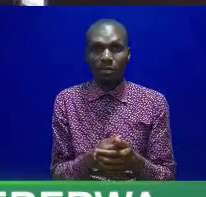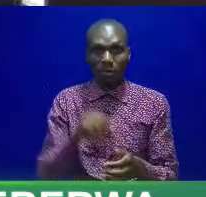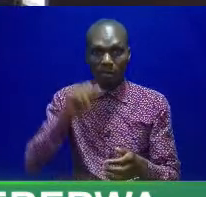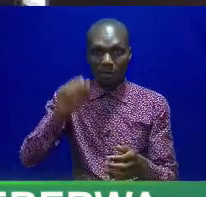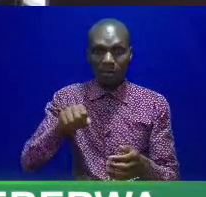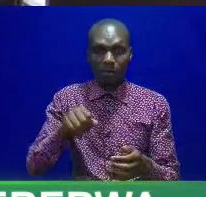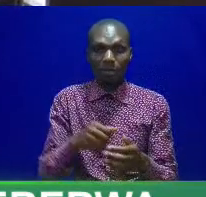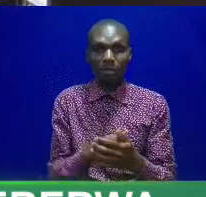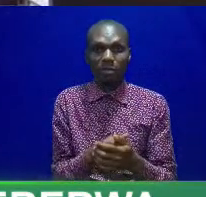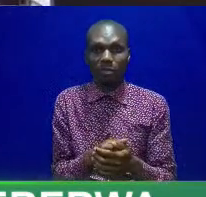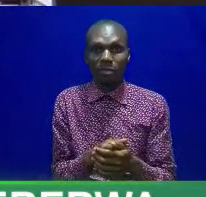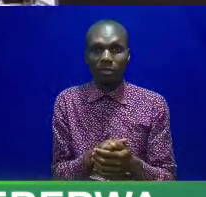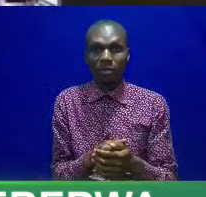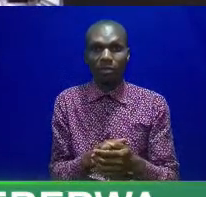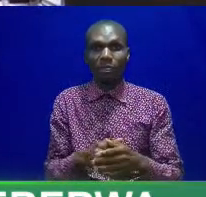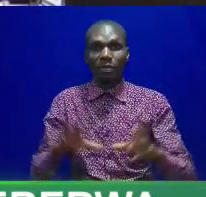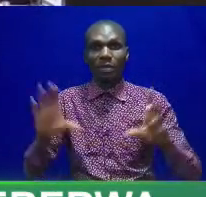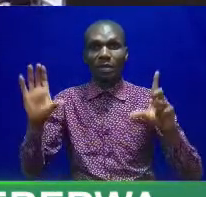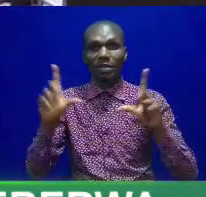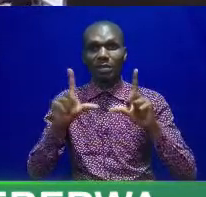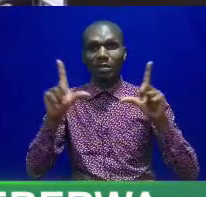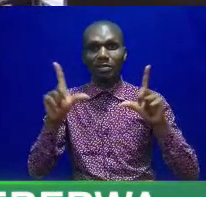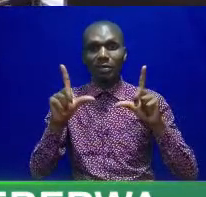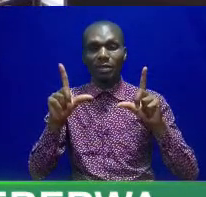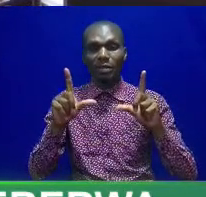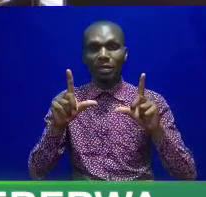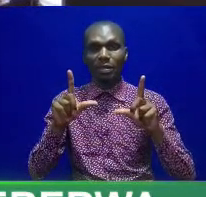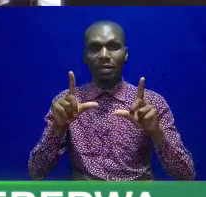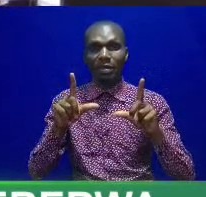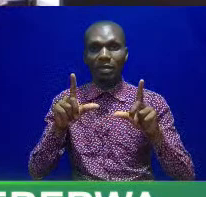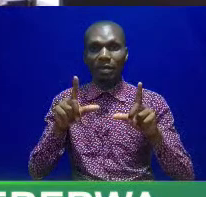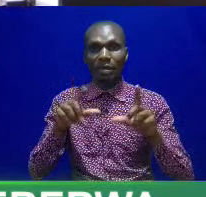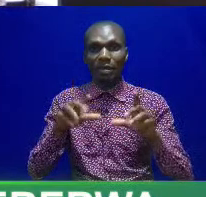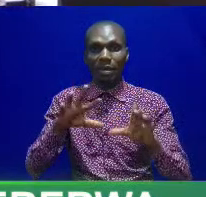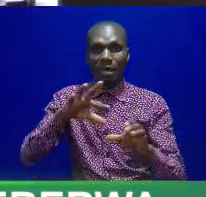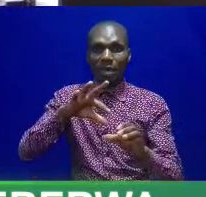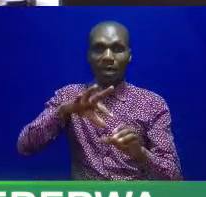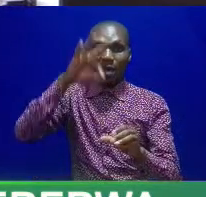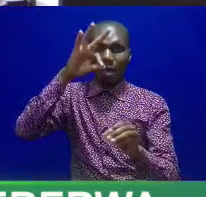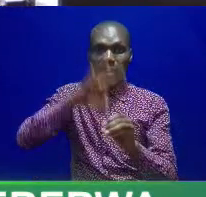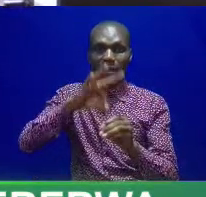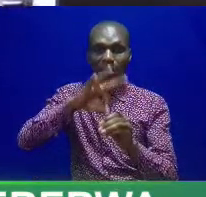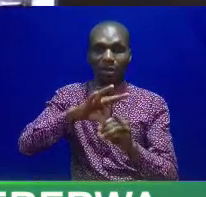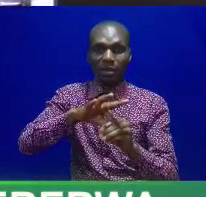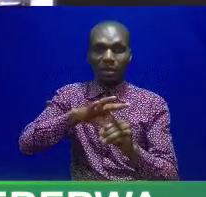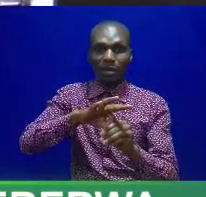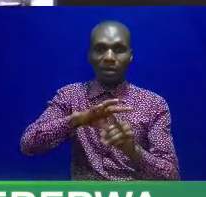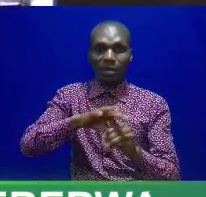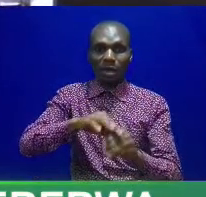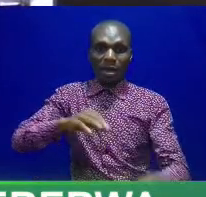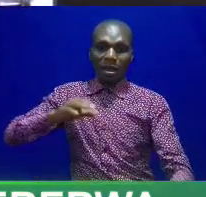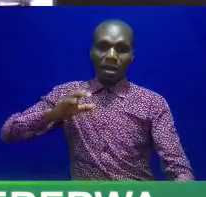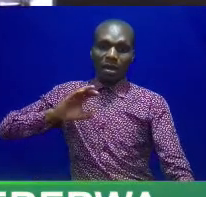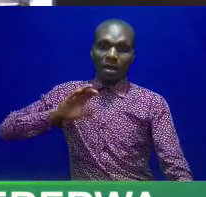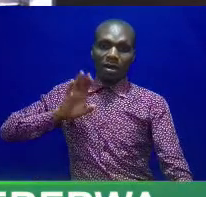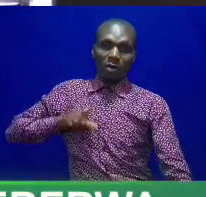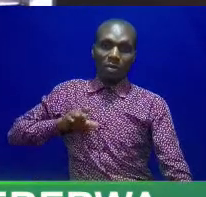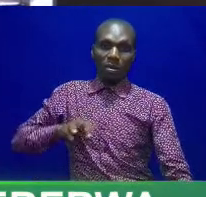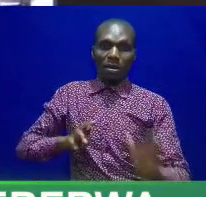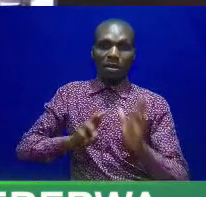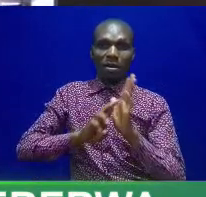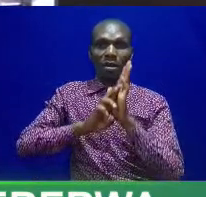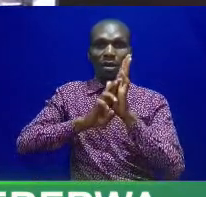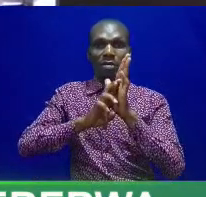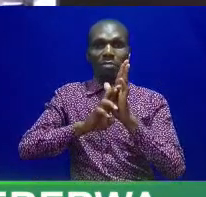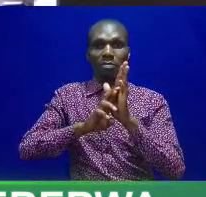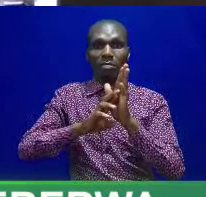Yes. Maybe the certificate of elected county women rep to the National Assembly. We seek